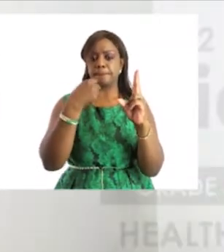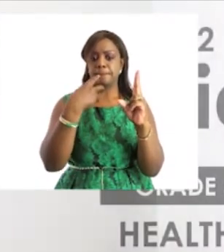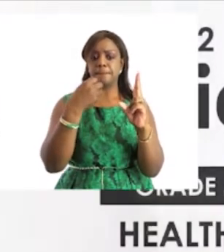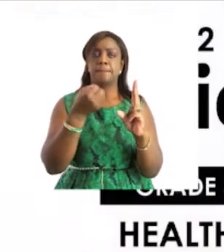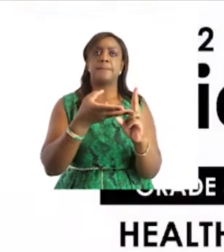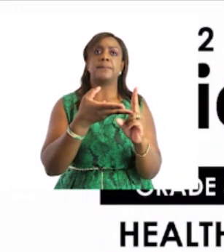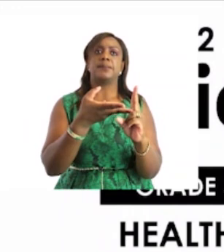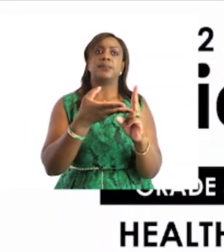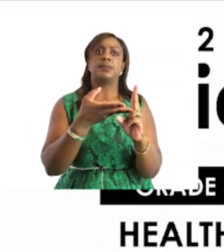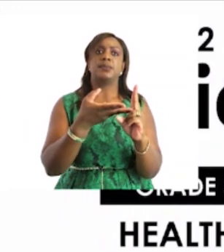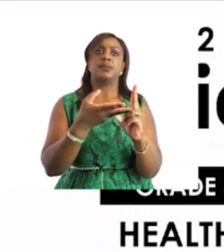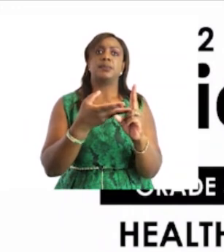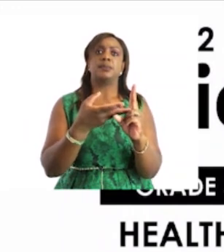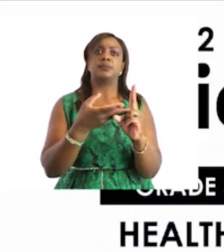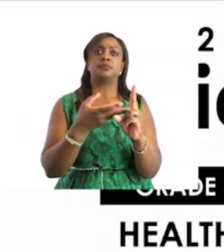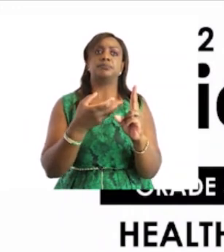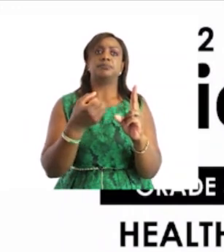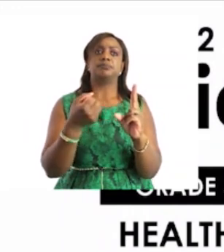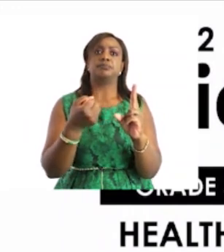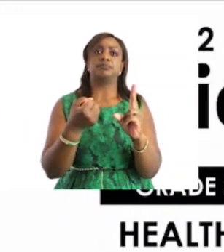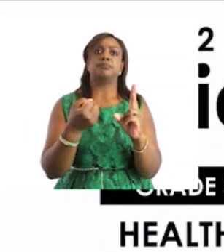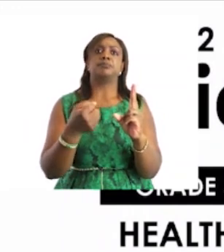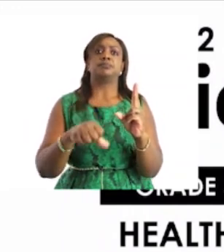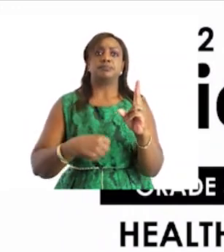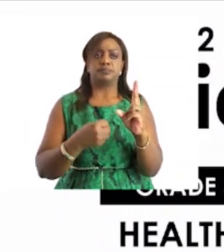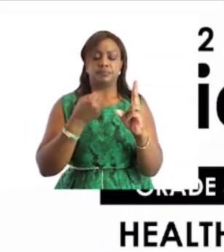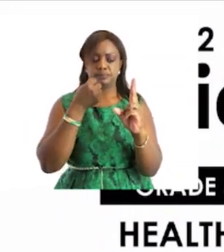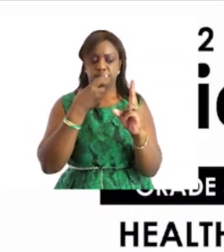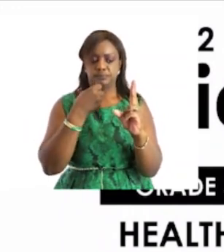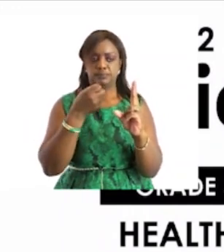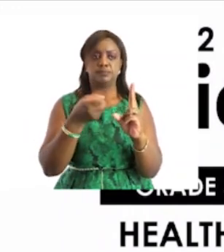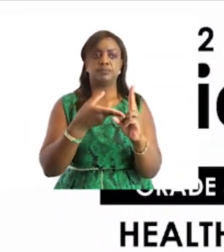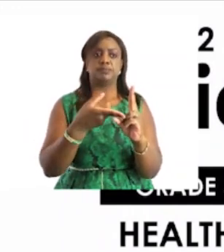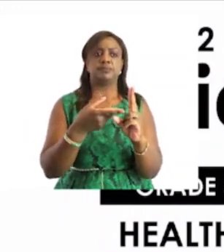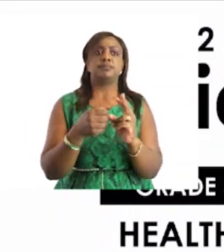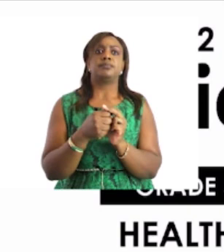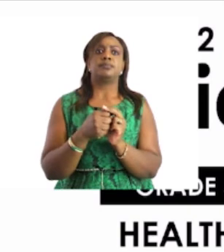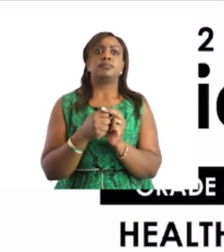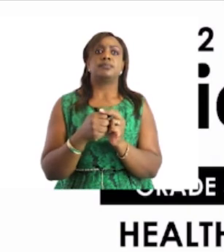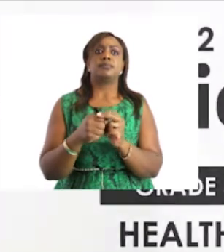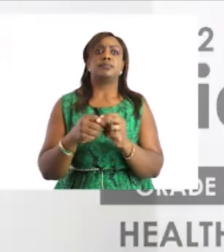a person receiving or registered to receive medical treatment.